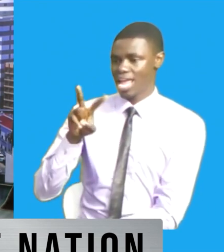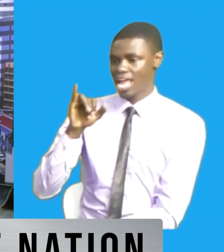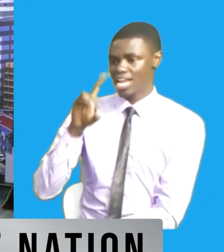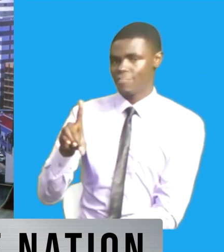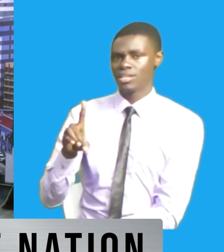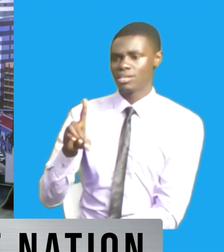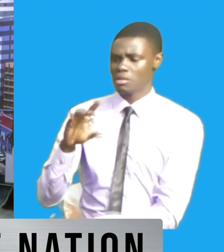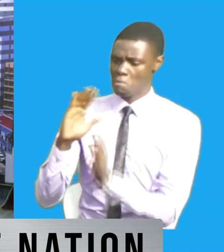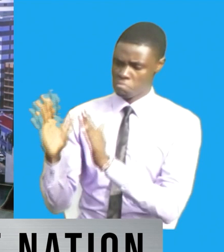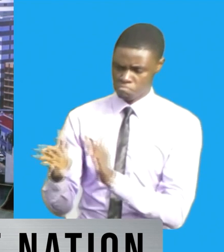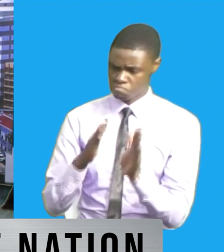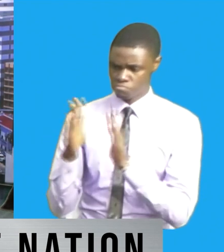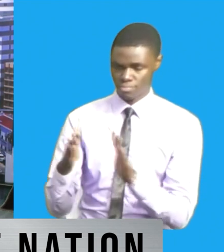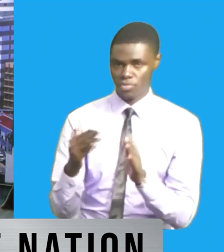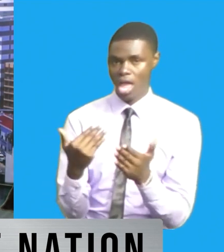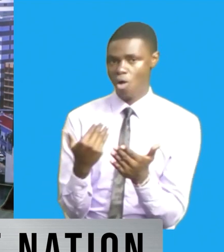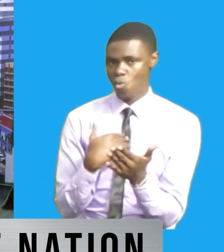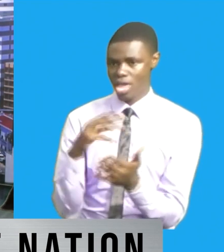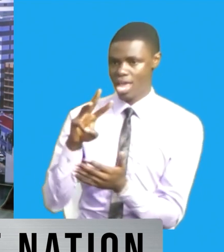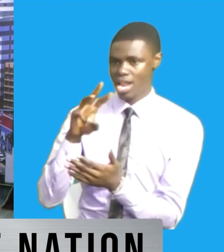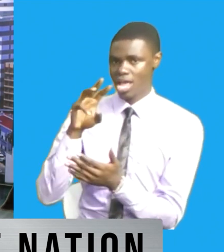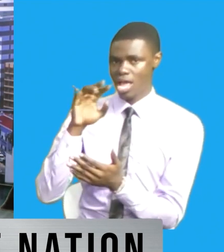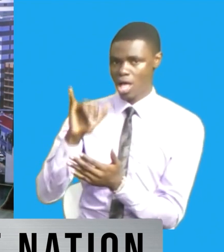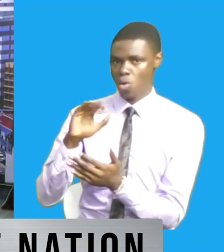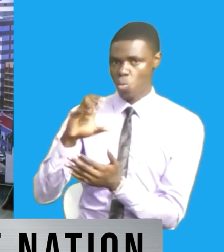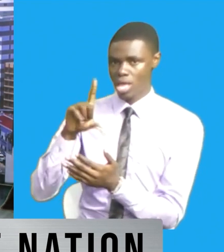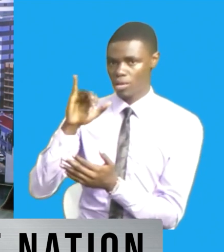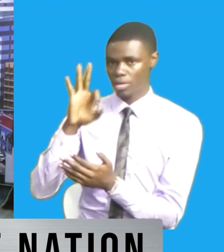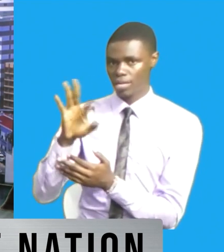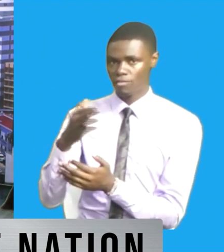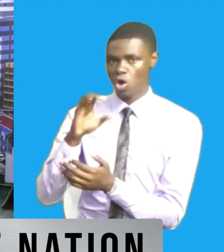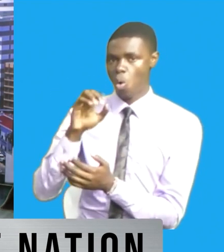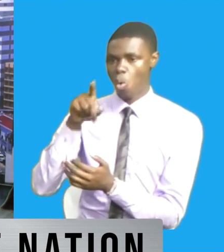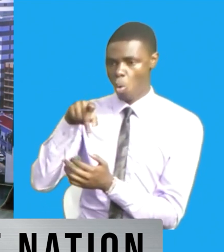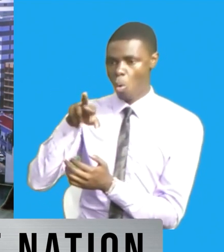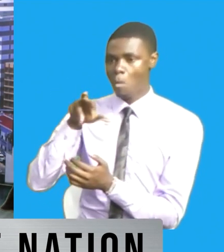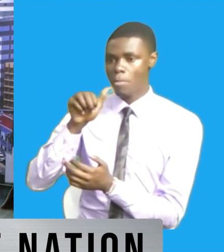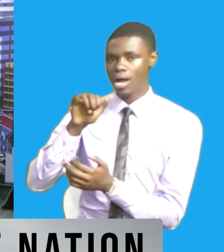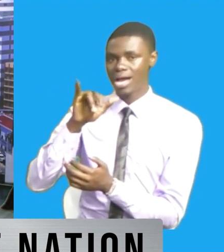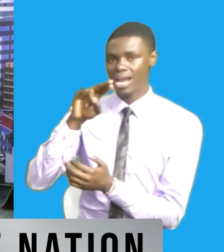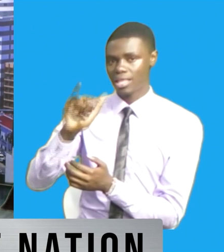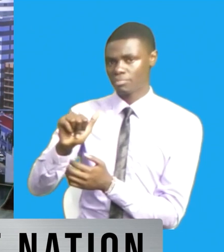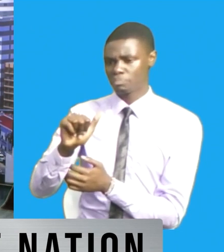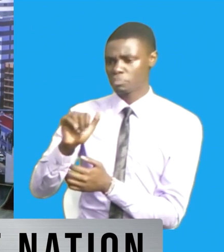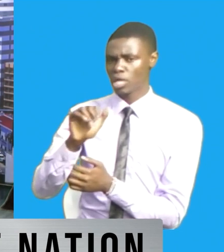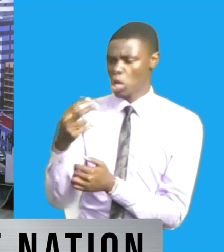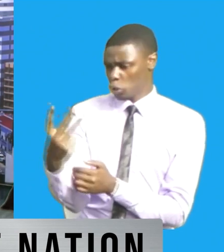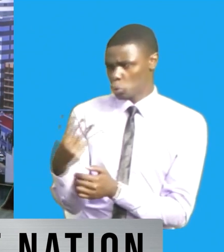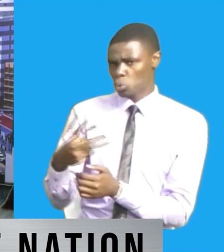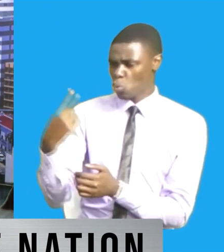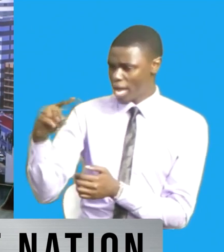and in planning we had Wycliffe Oparanya. Did those guys get it